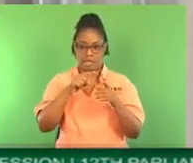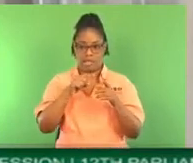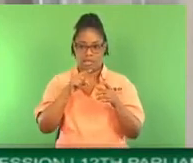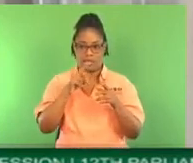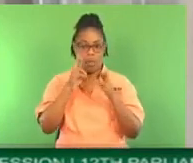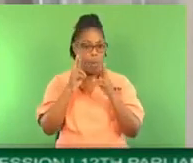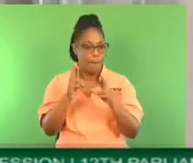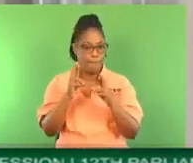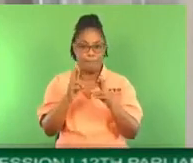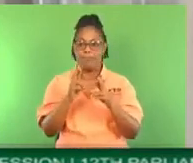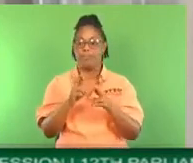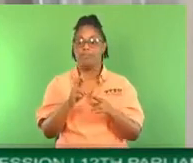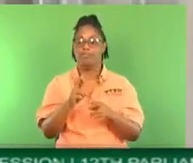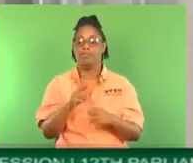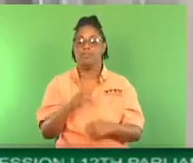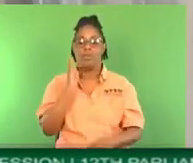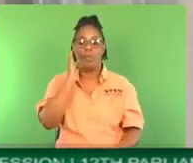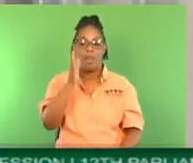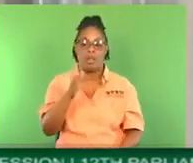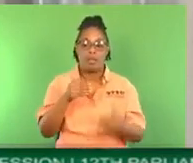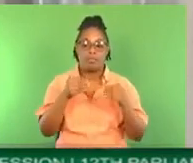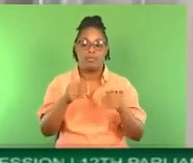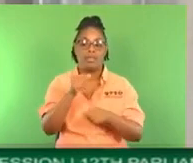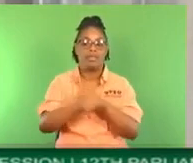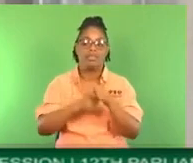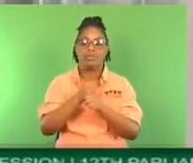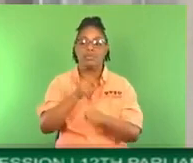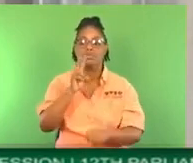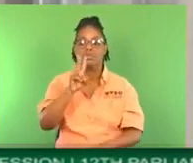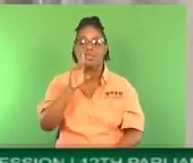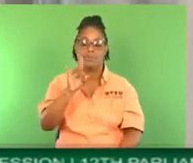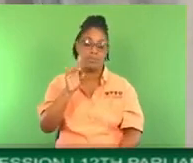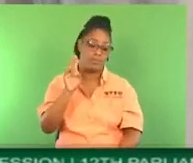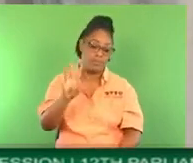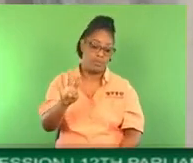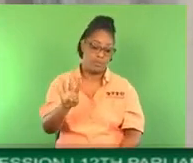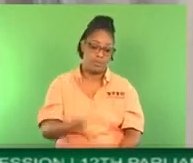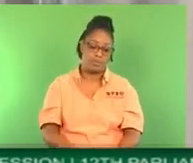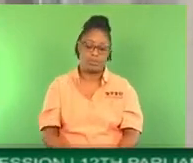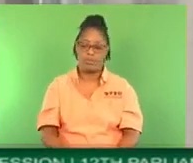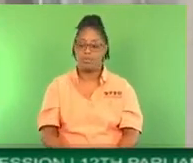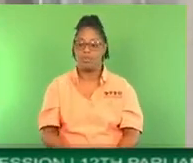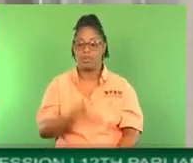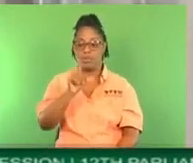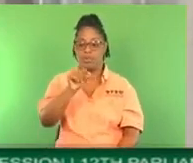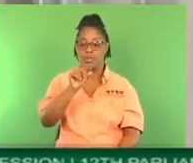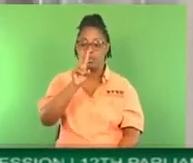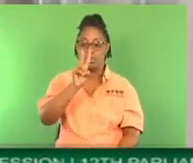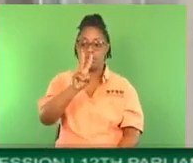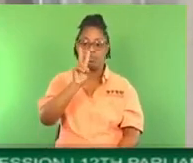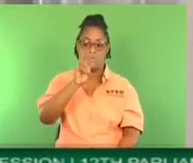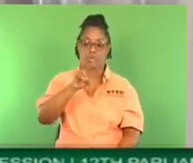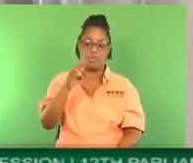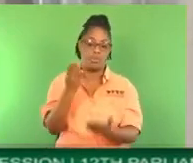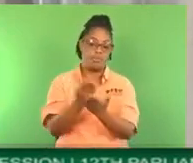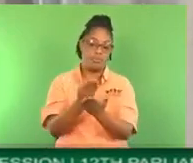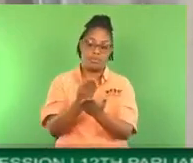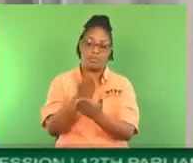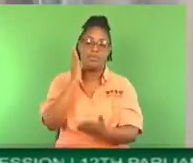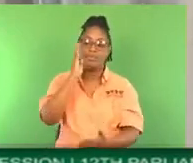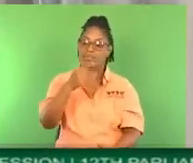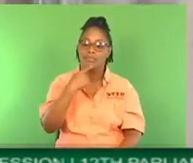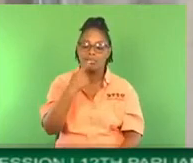track in 2024. Now, in the 2022 budget speech, the Minister of Finance again stated